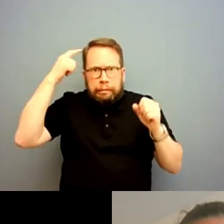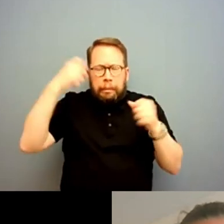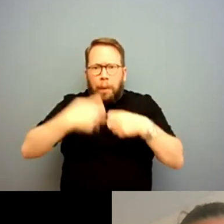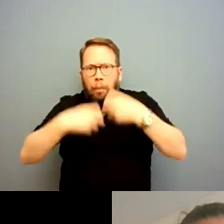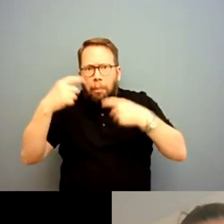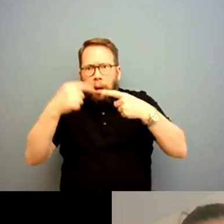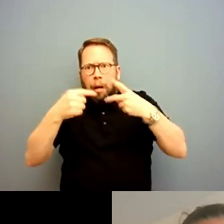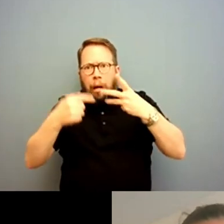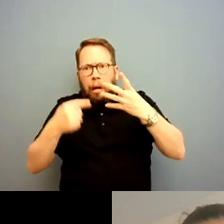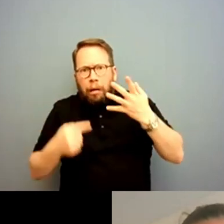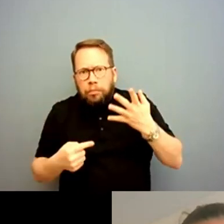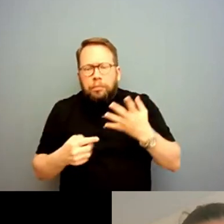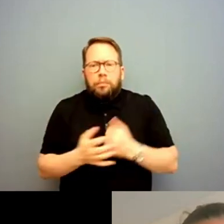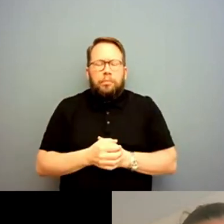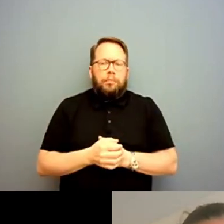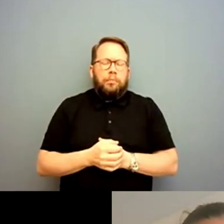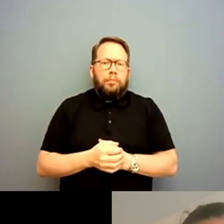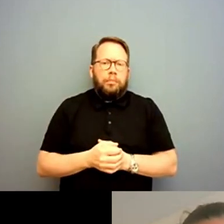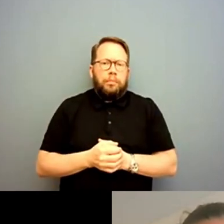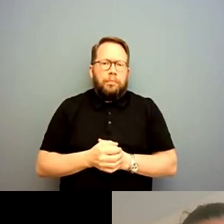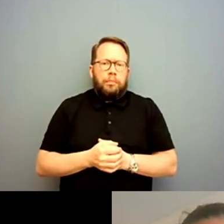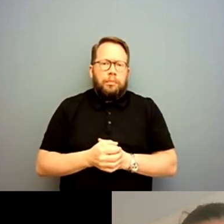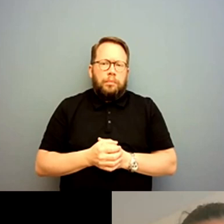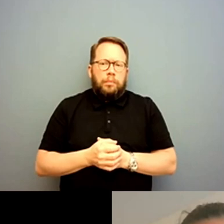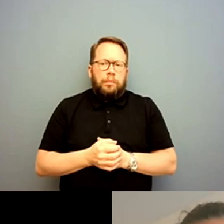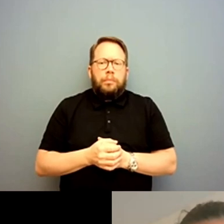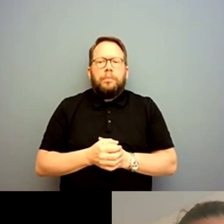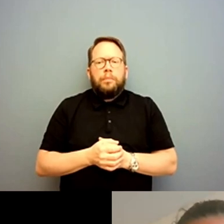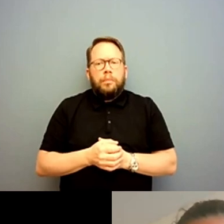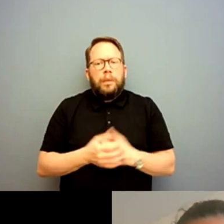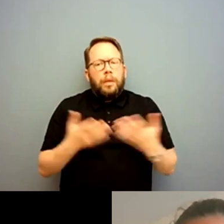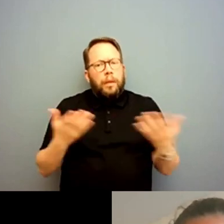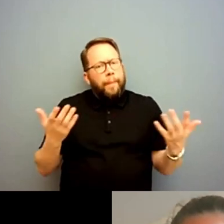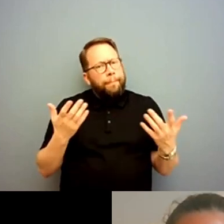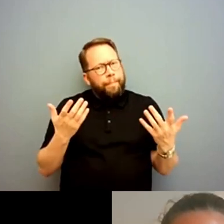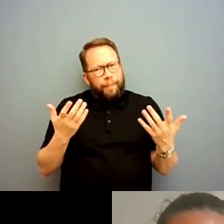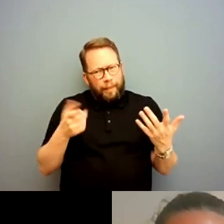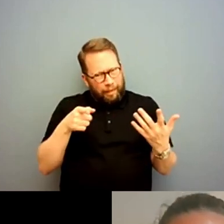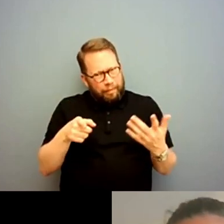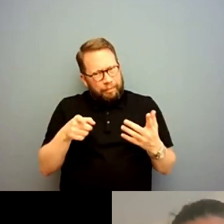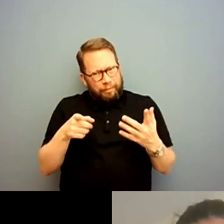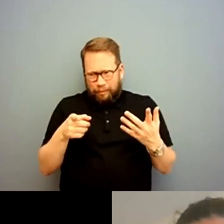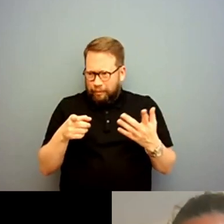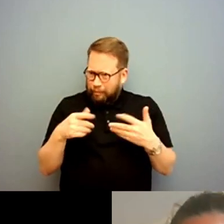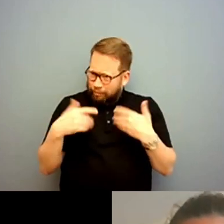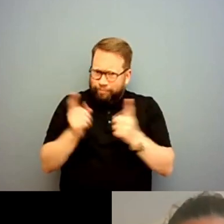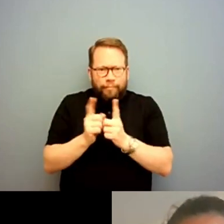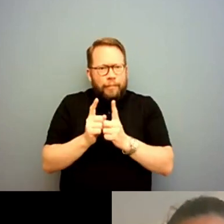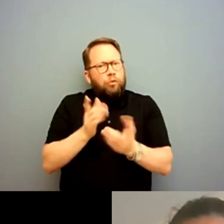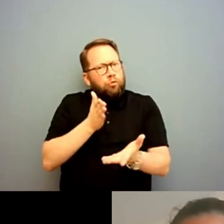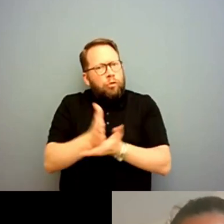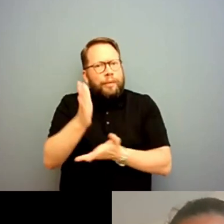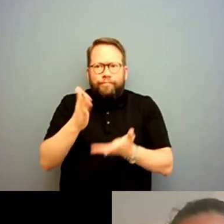the rights of carers. Not that that's front and center, but at least it's part of the equation into the